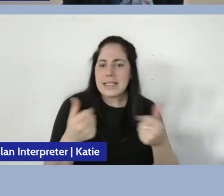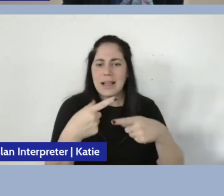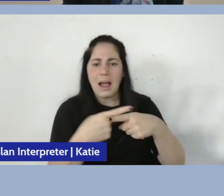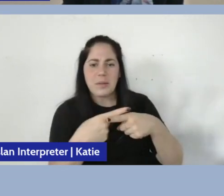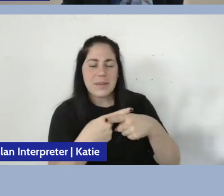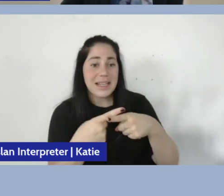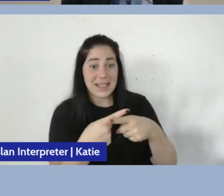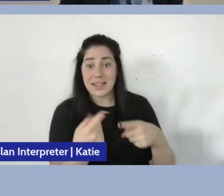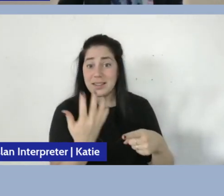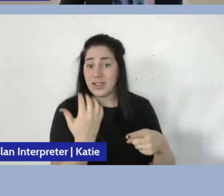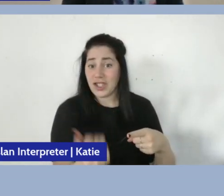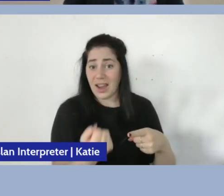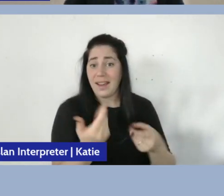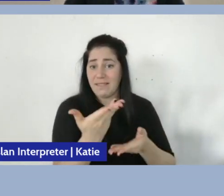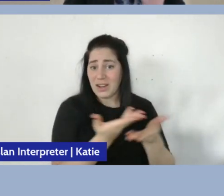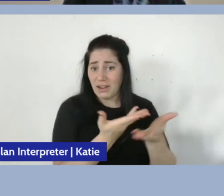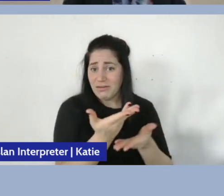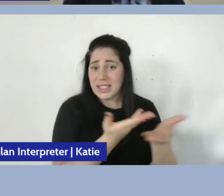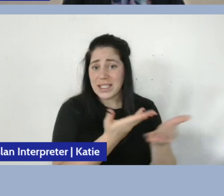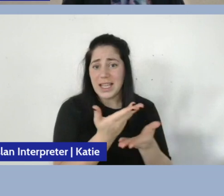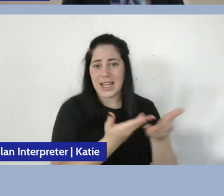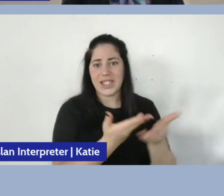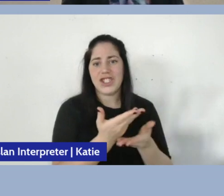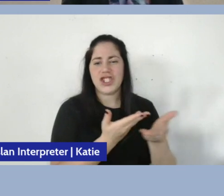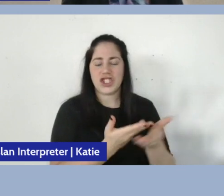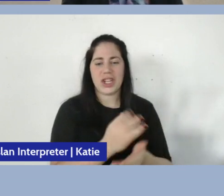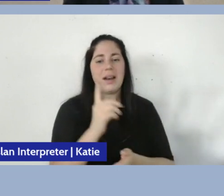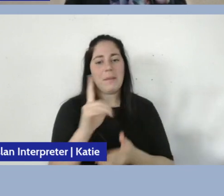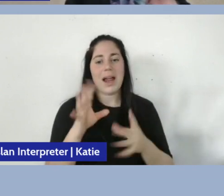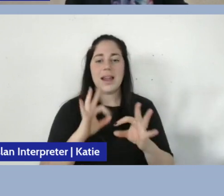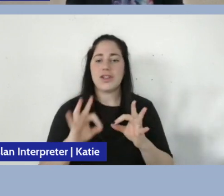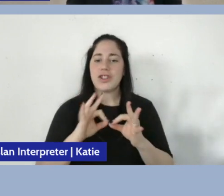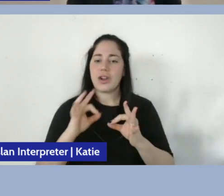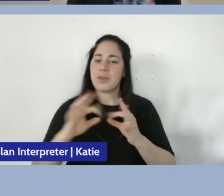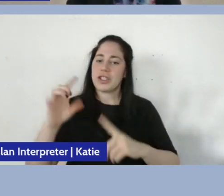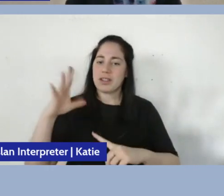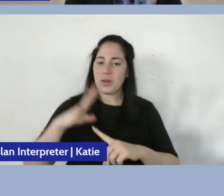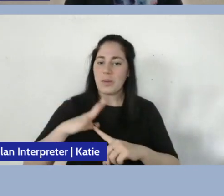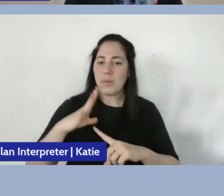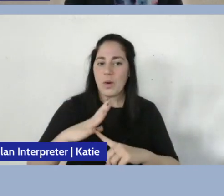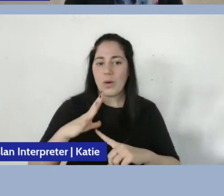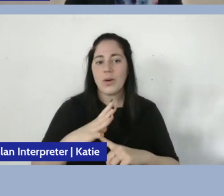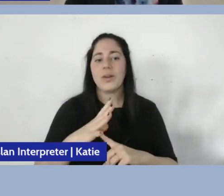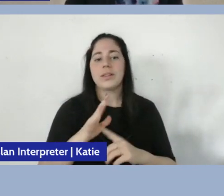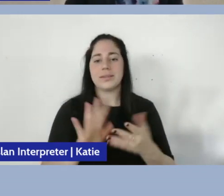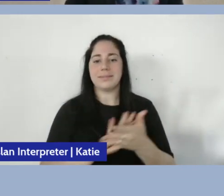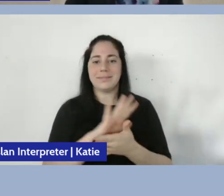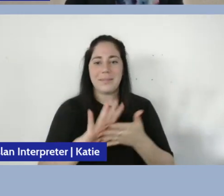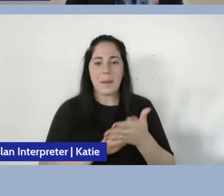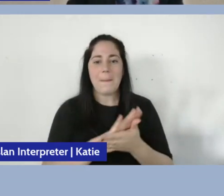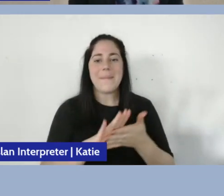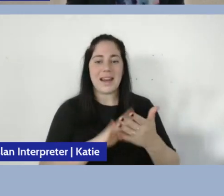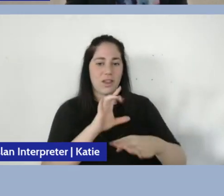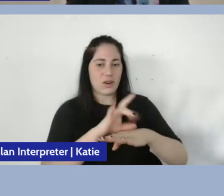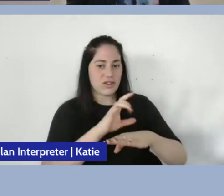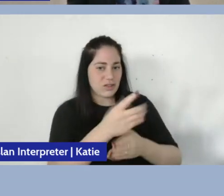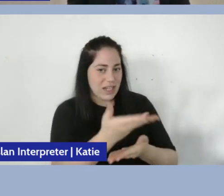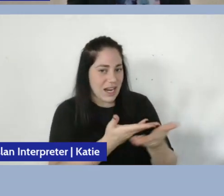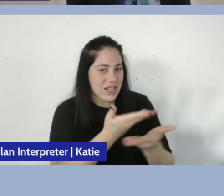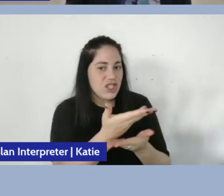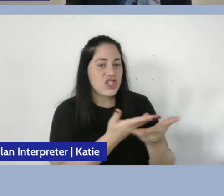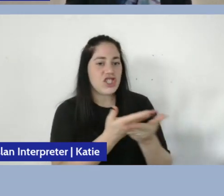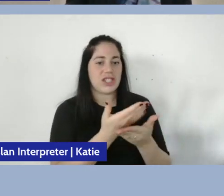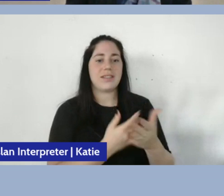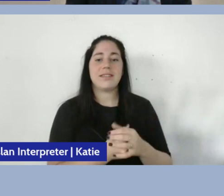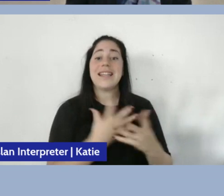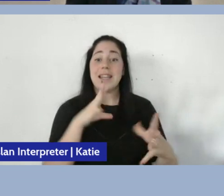in conversation. Our interpreters are crucial in allowing us to conduct our consultation, including our cognitive